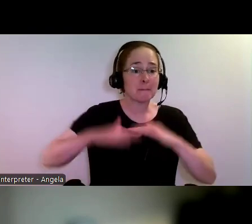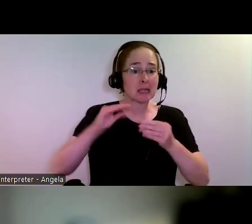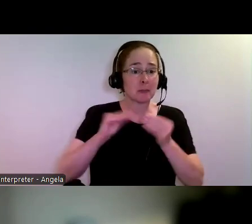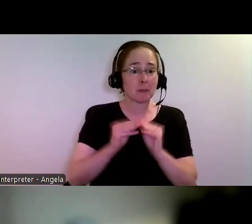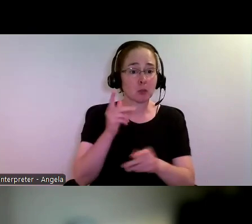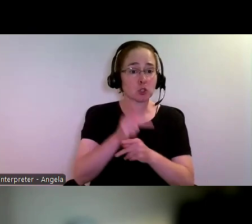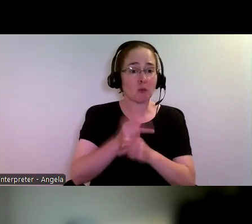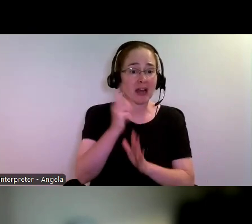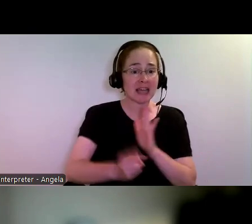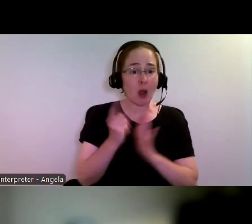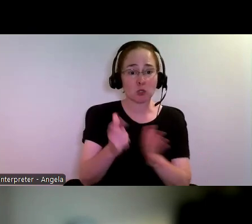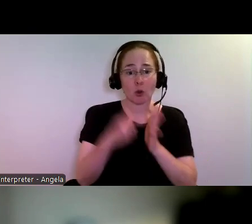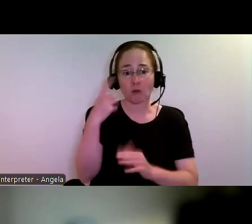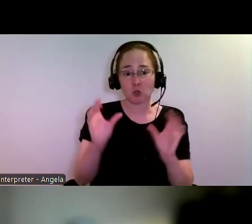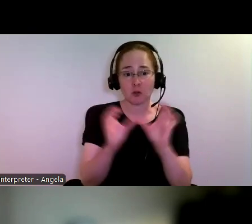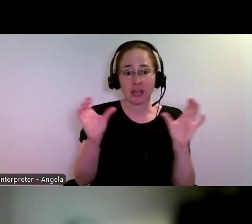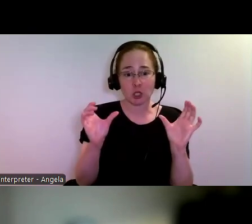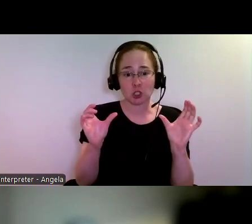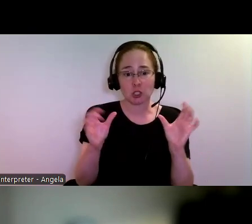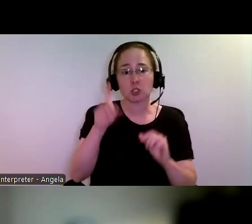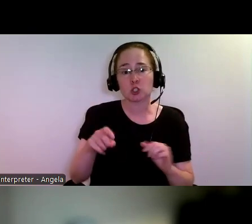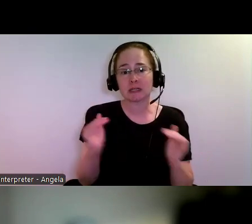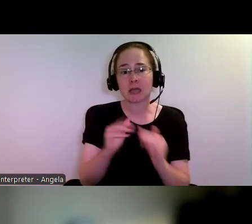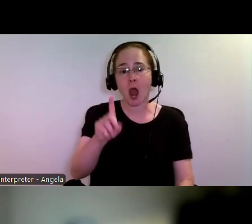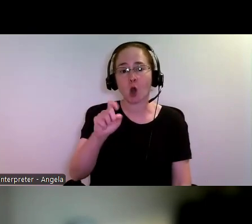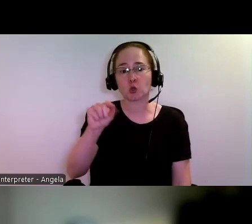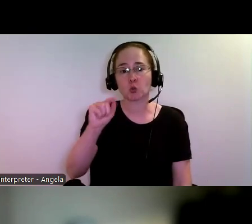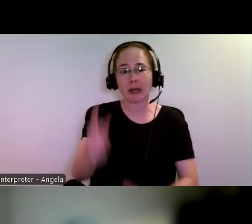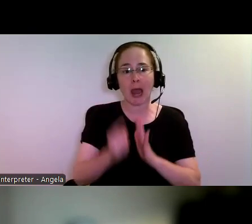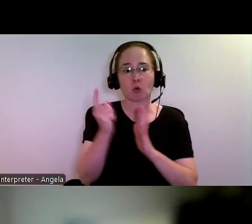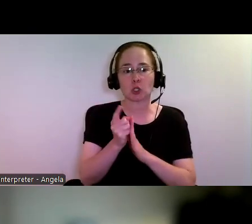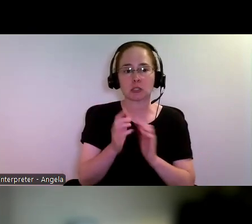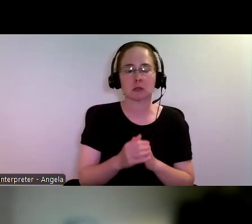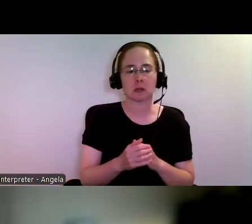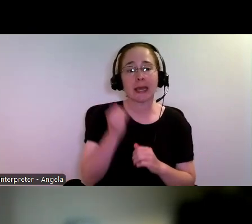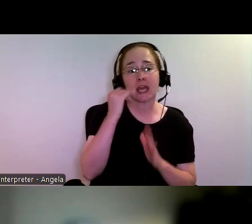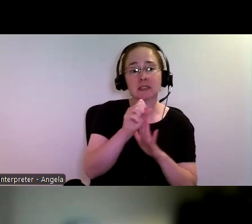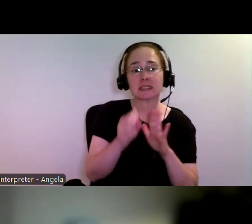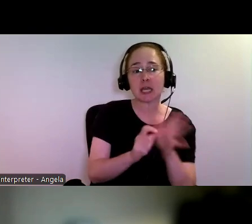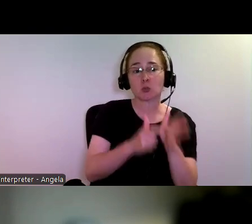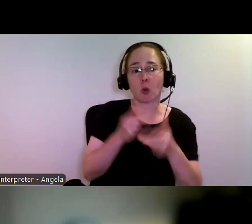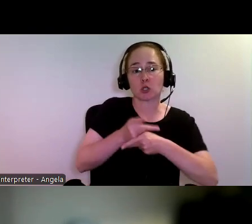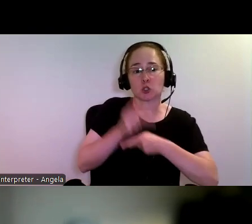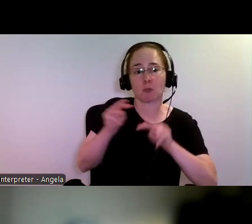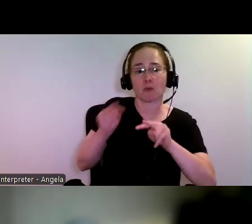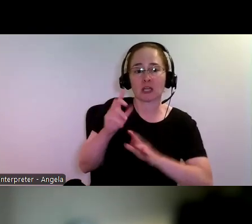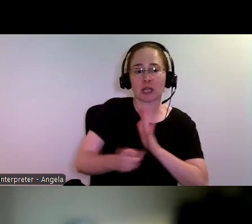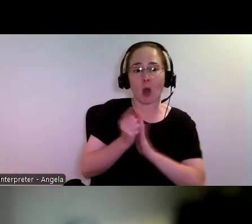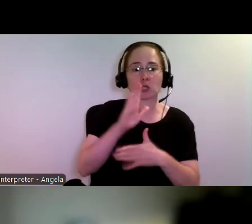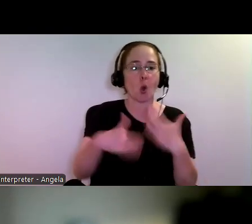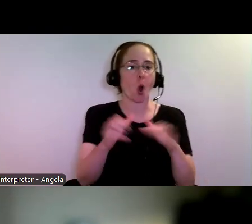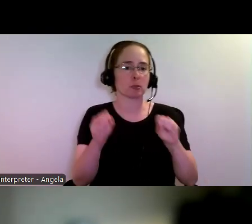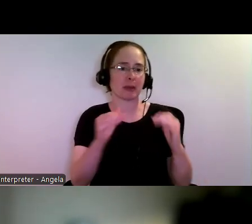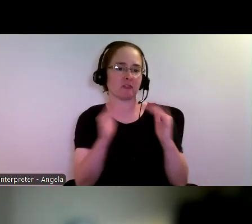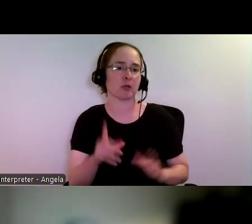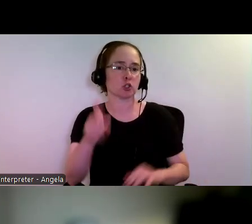hours required for certification should be 120 hours. And for states that require supervision hours, all prospective peers should be able